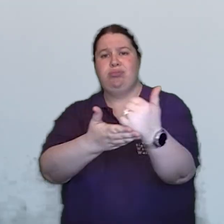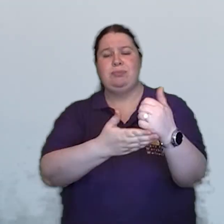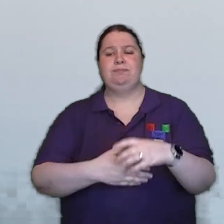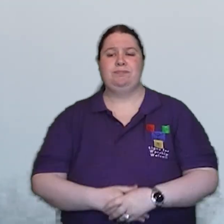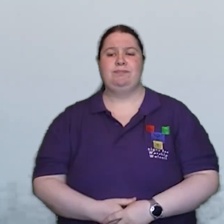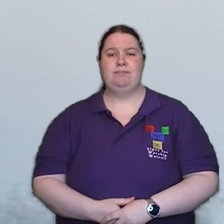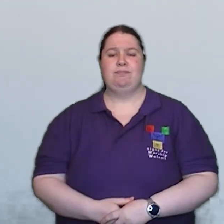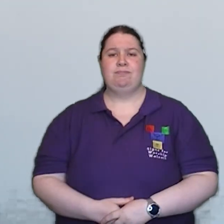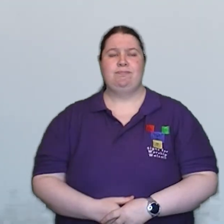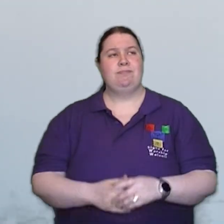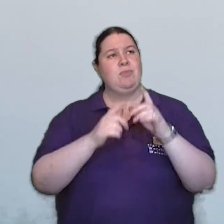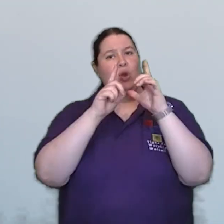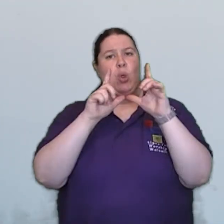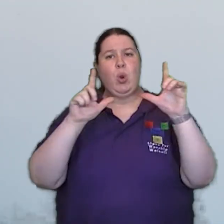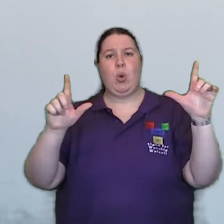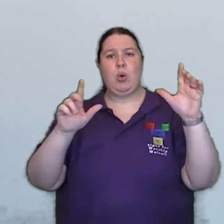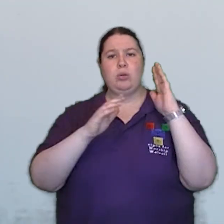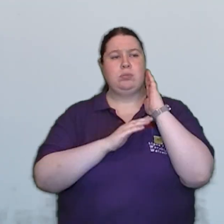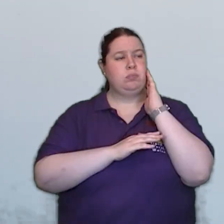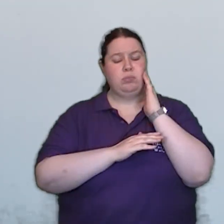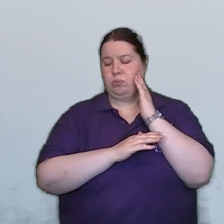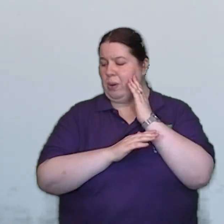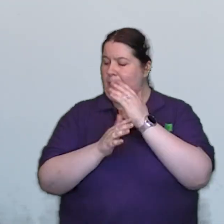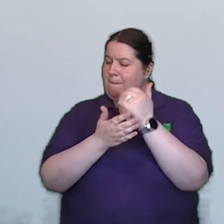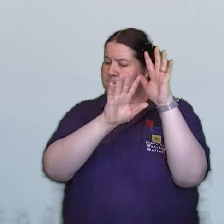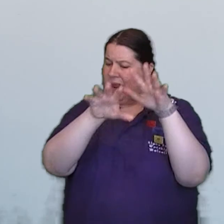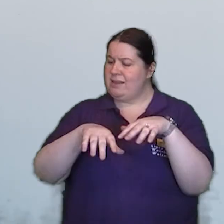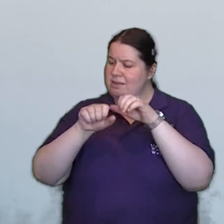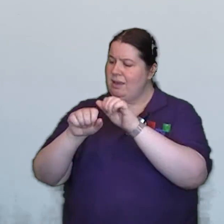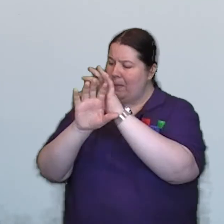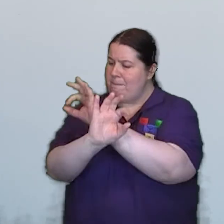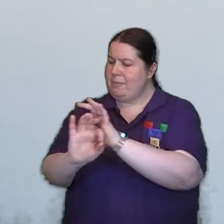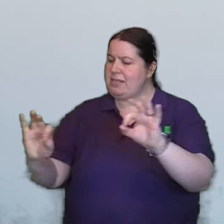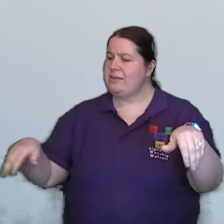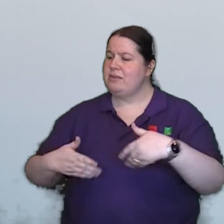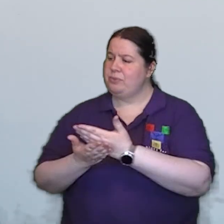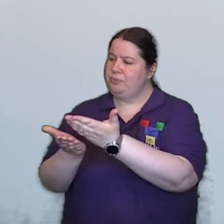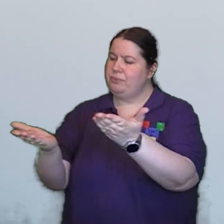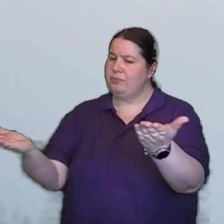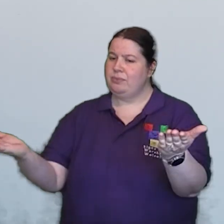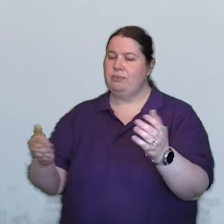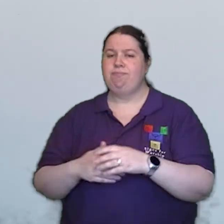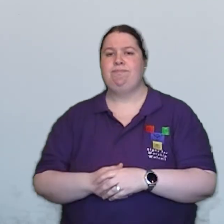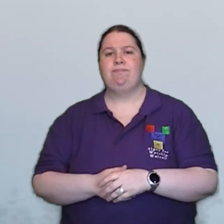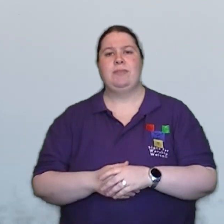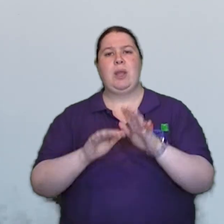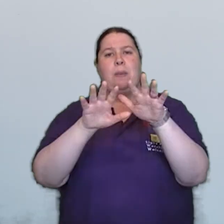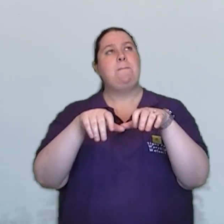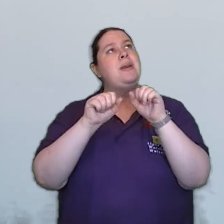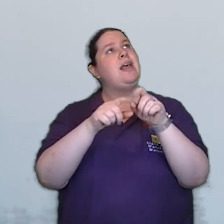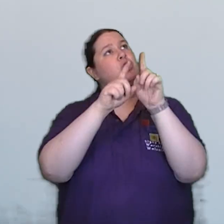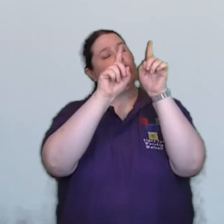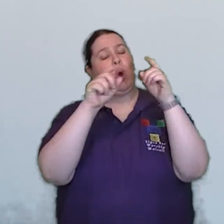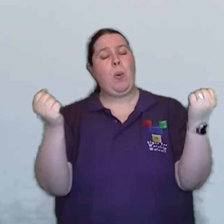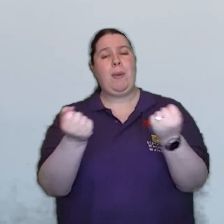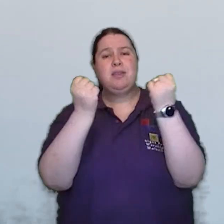us. The Lord turn his face towards us and give us peace. And the blessing of